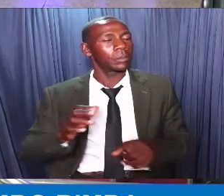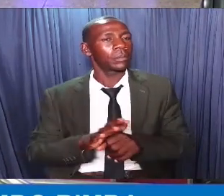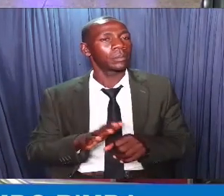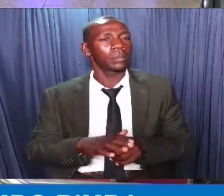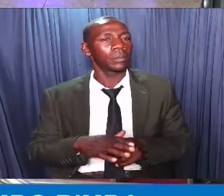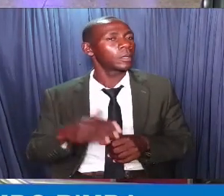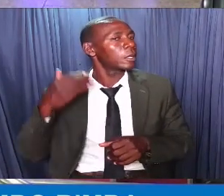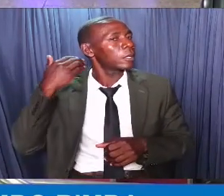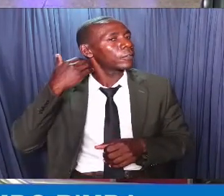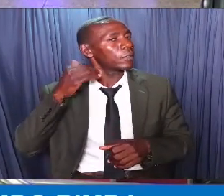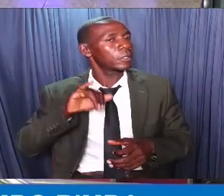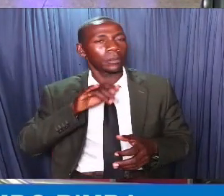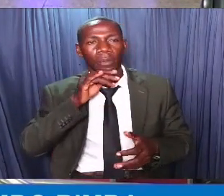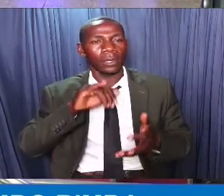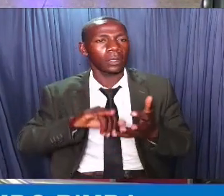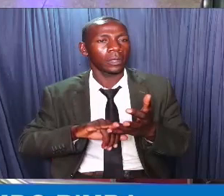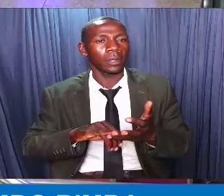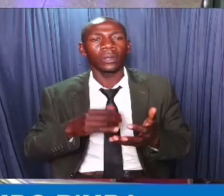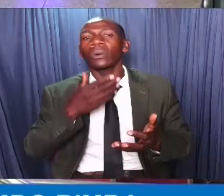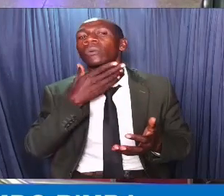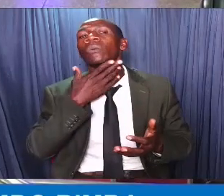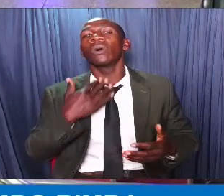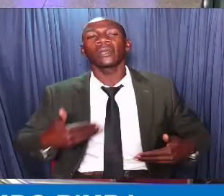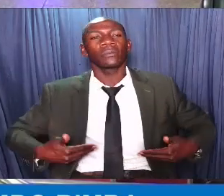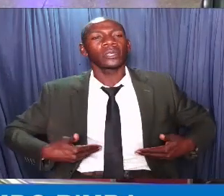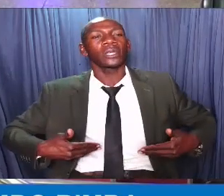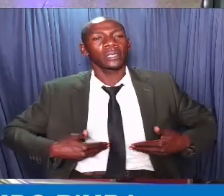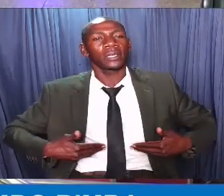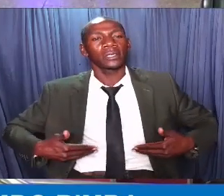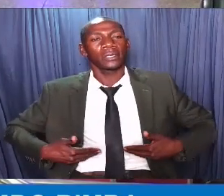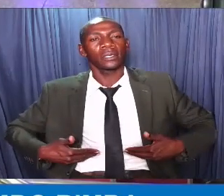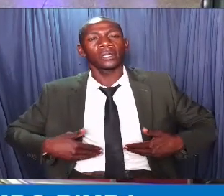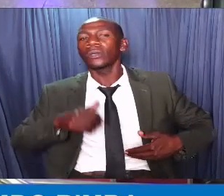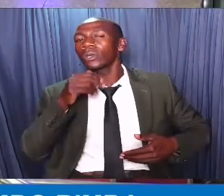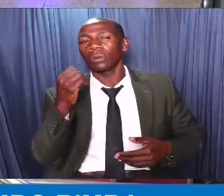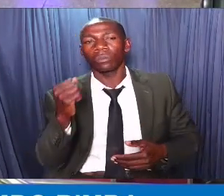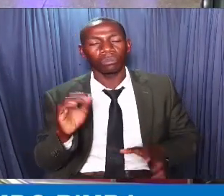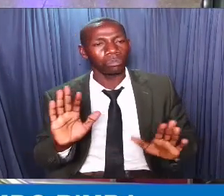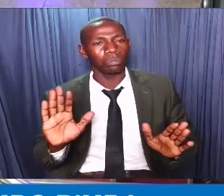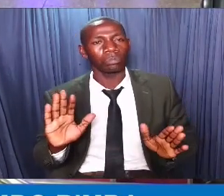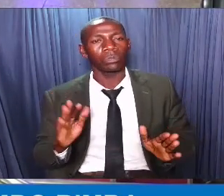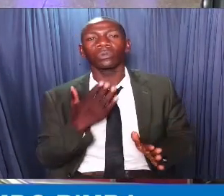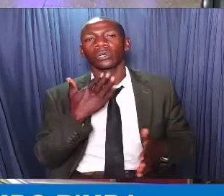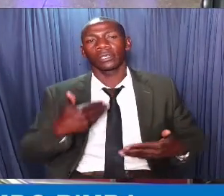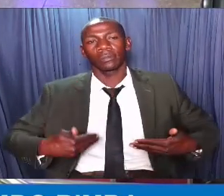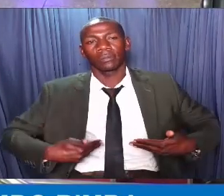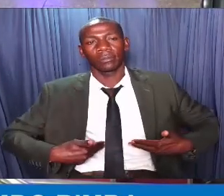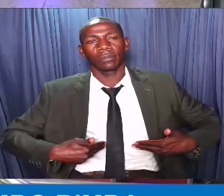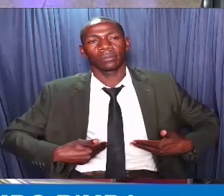pocket. Walikataa waume zao. They rejected their husbands. Wanatafuta vijana. They are seeking for gentlemen. Si wazee. Not old men.